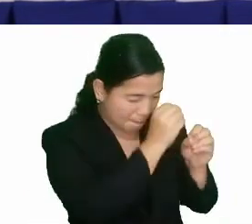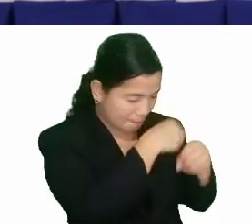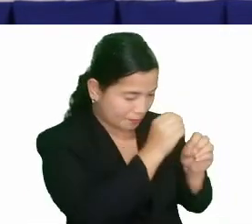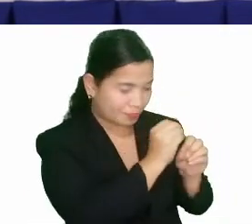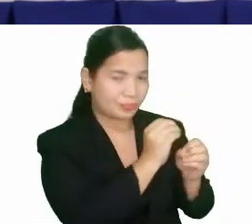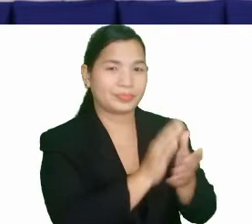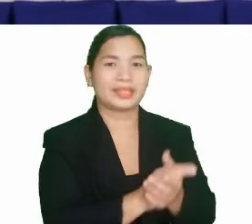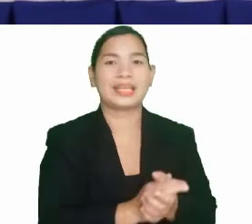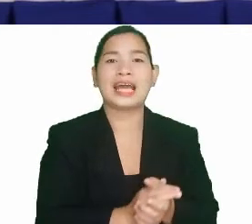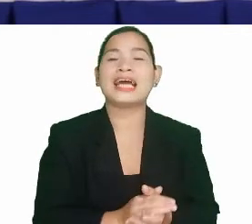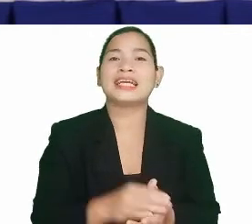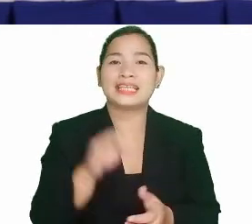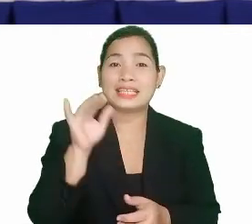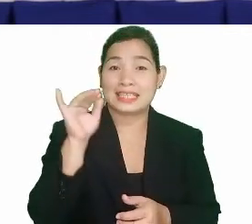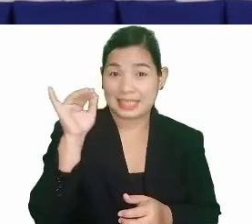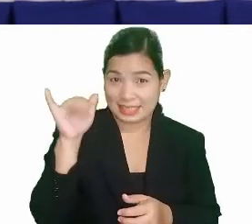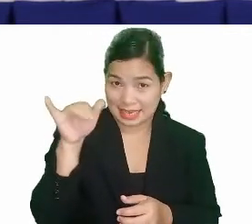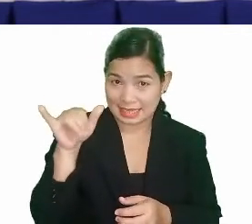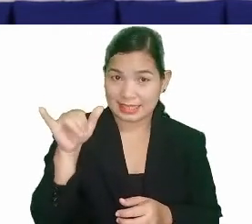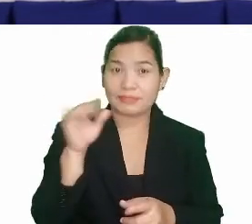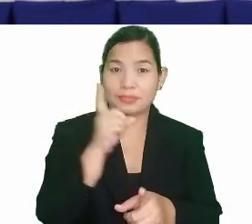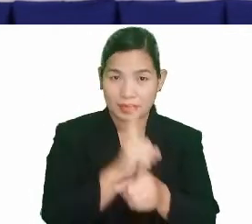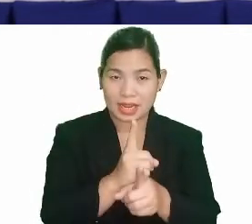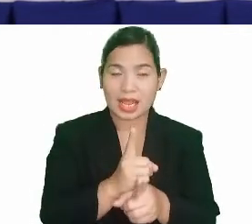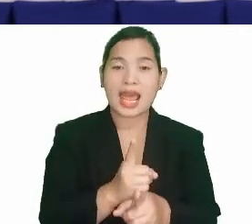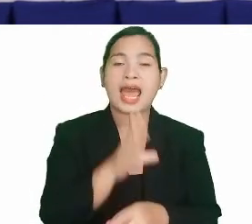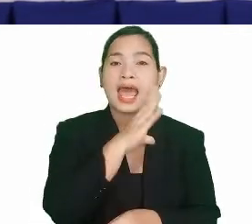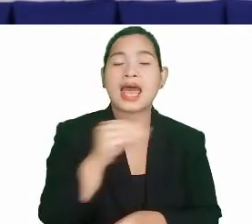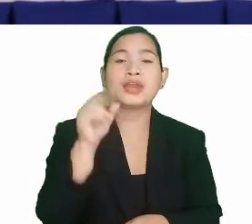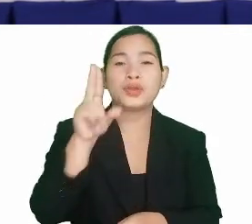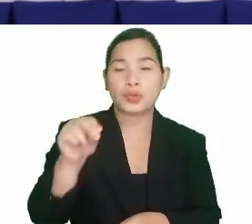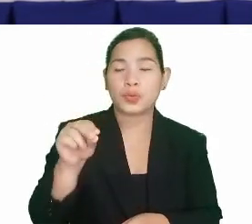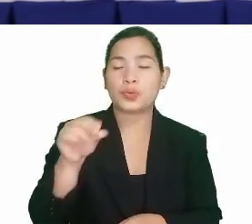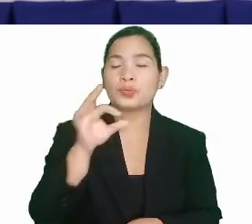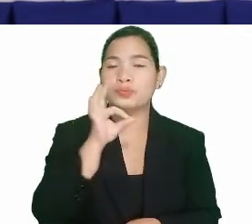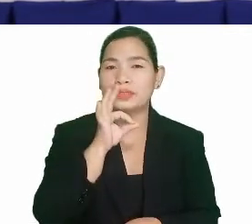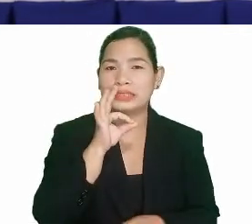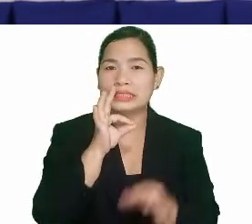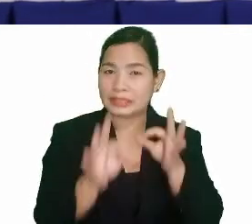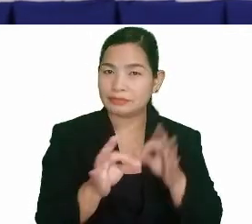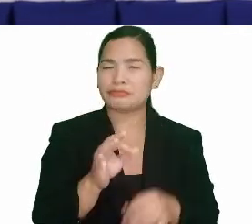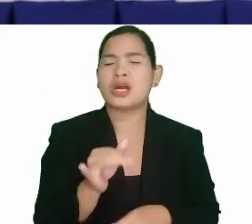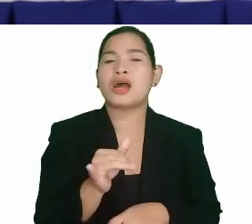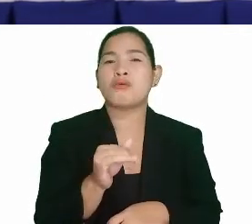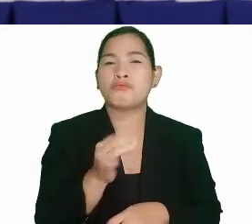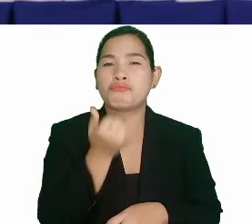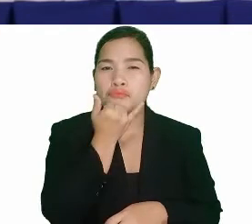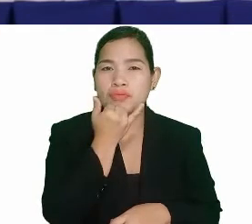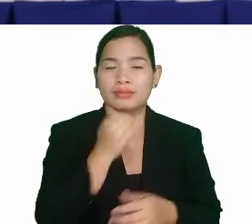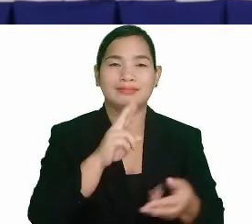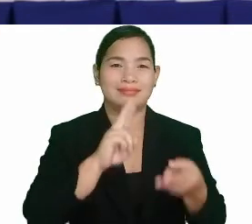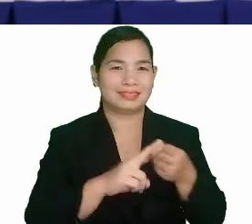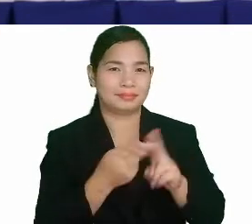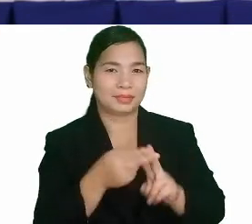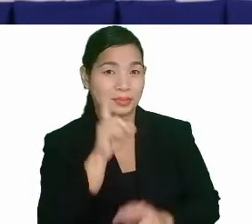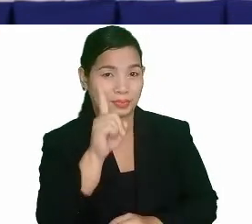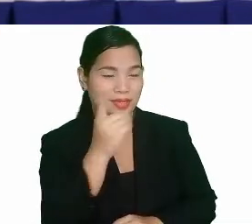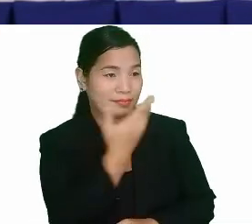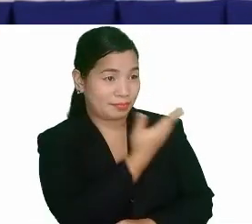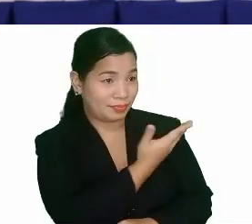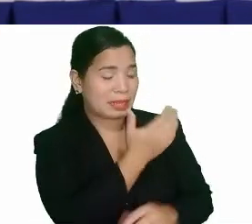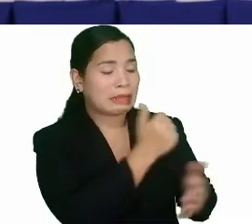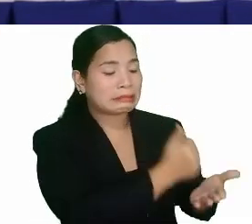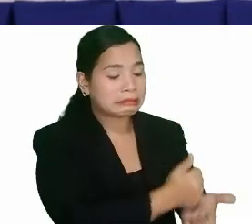microscope, and no if it is not. Are you now ready? Number 1. Carry